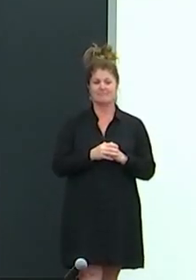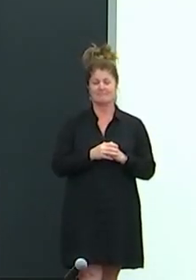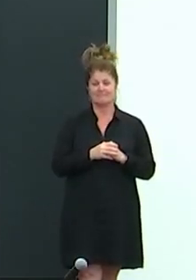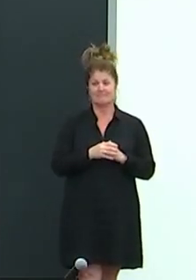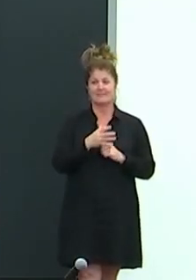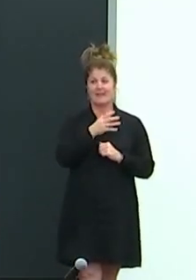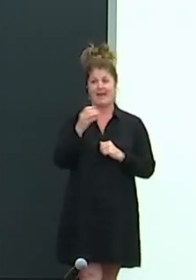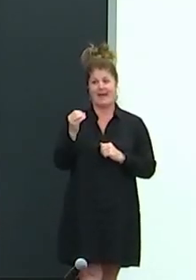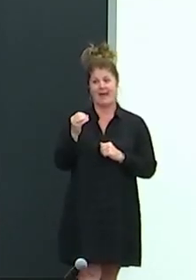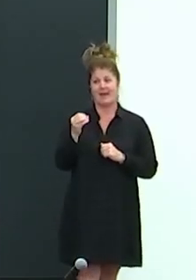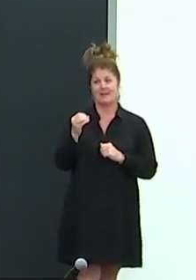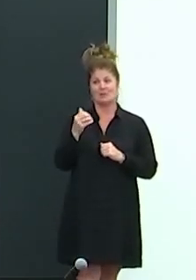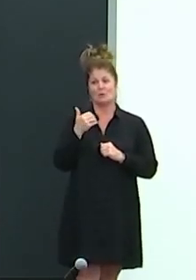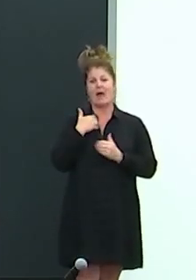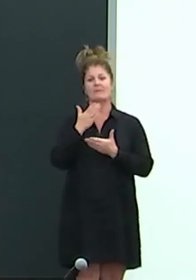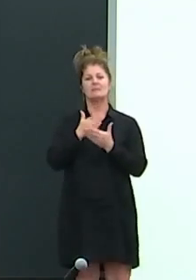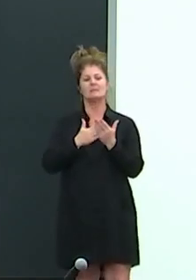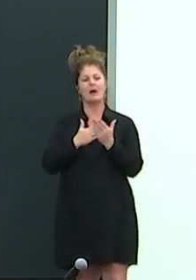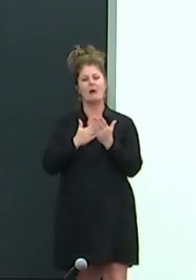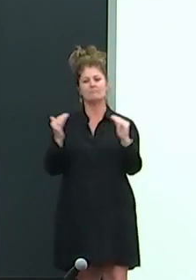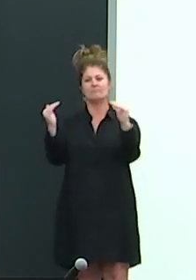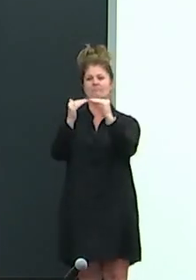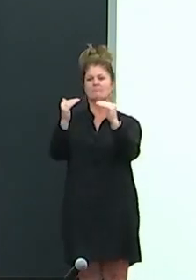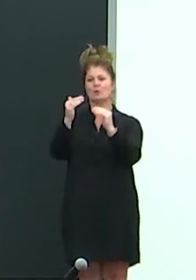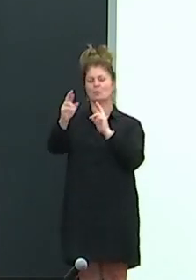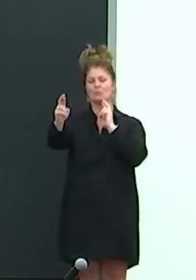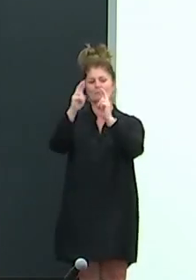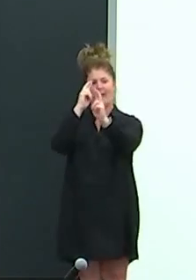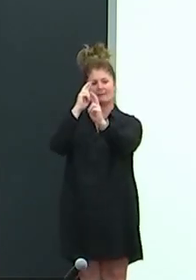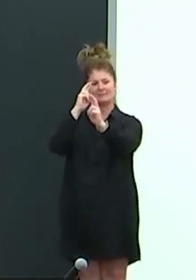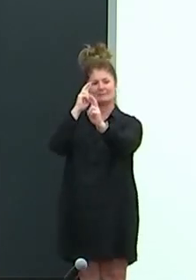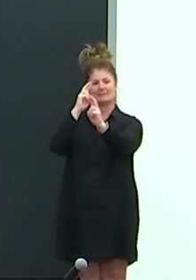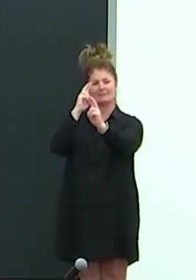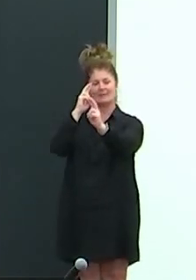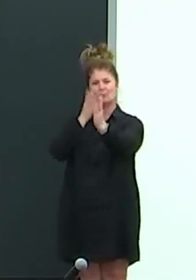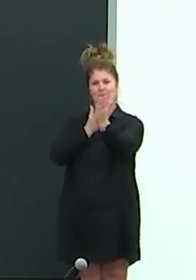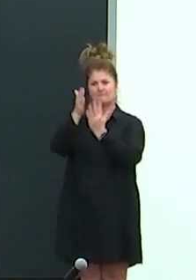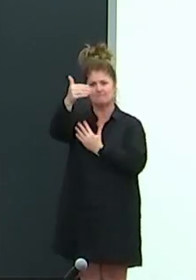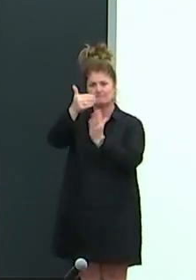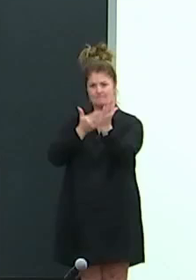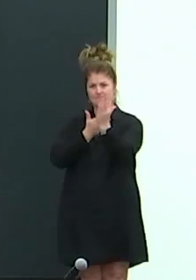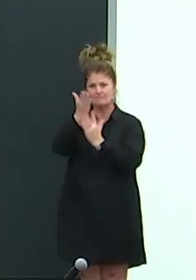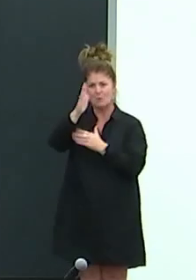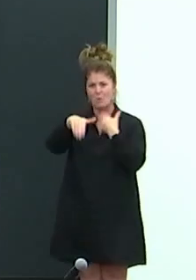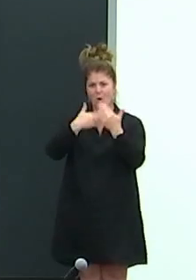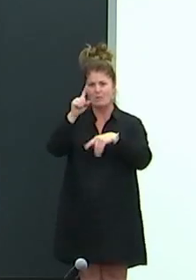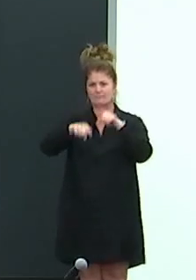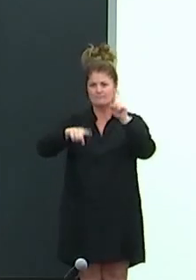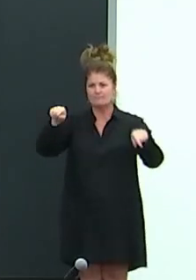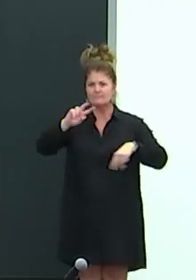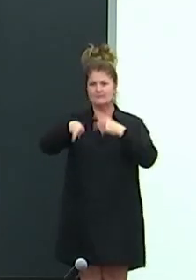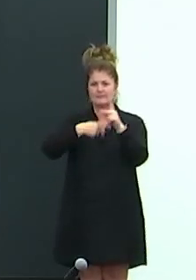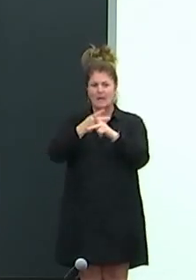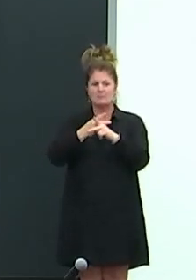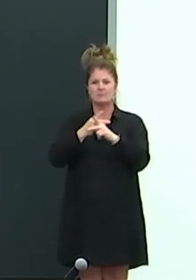and to have some mutual respect as we navigate through different styles of communication.